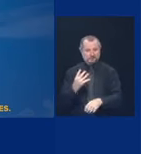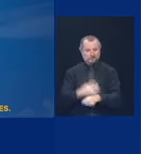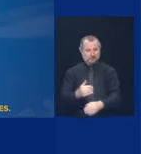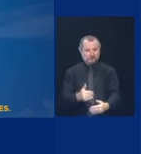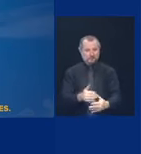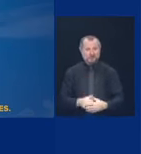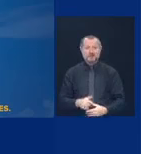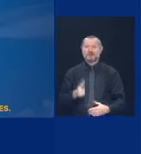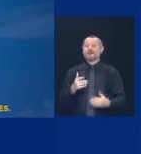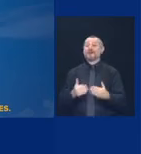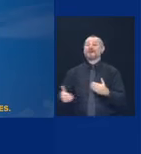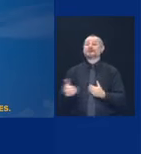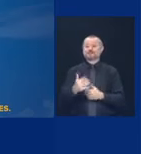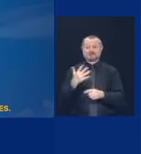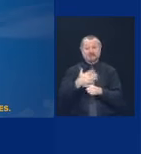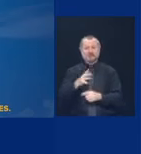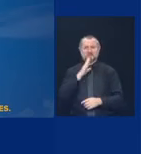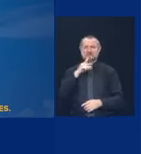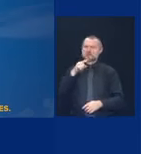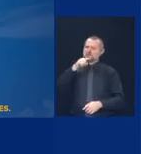Black Friday,